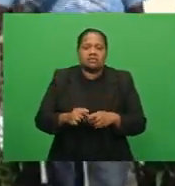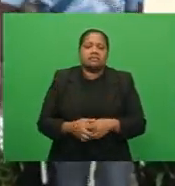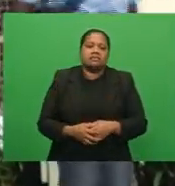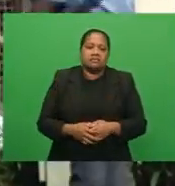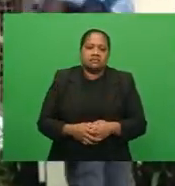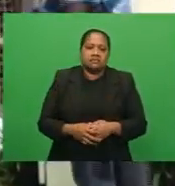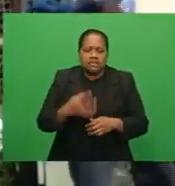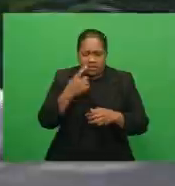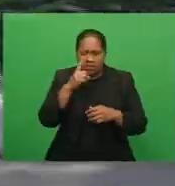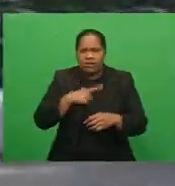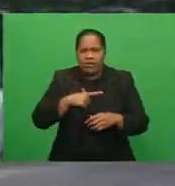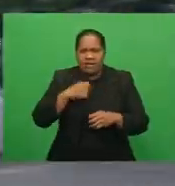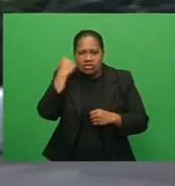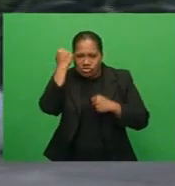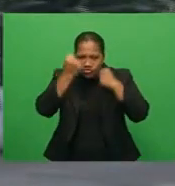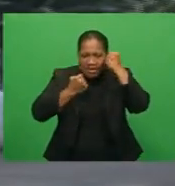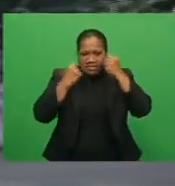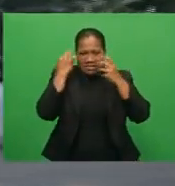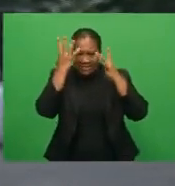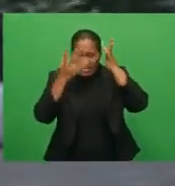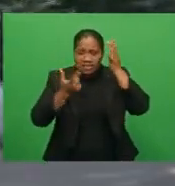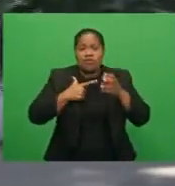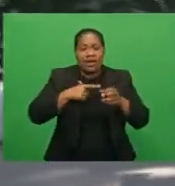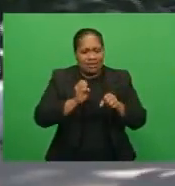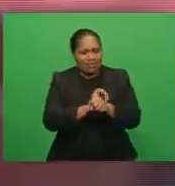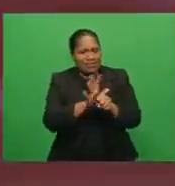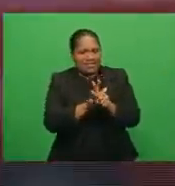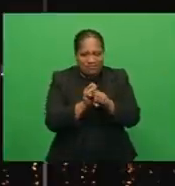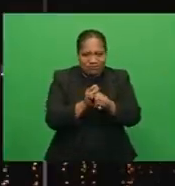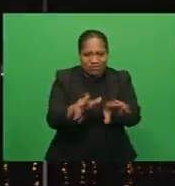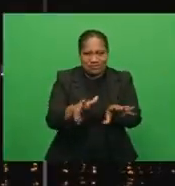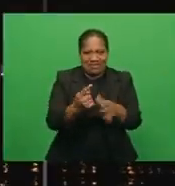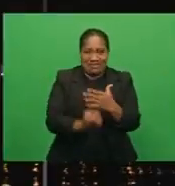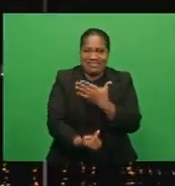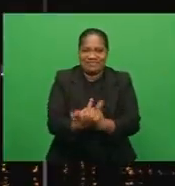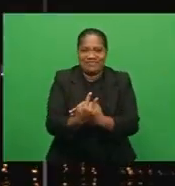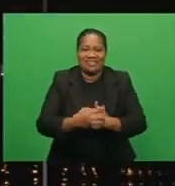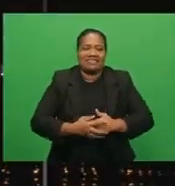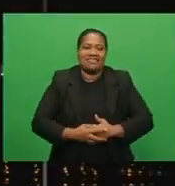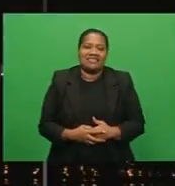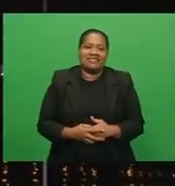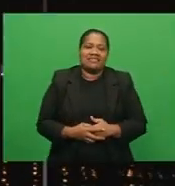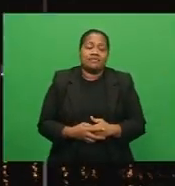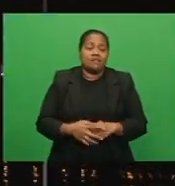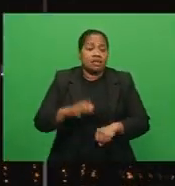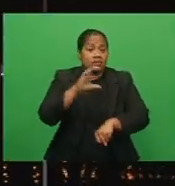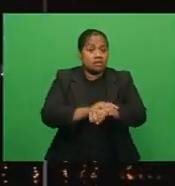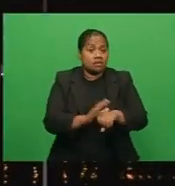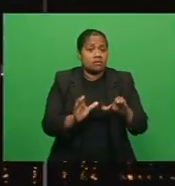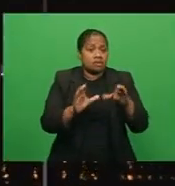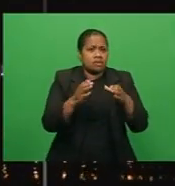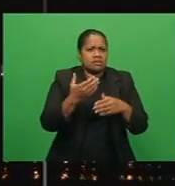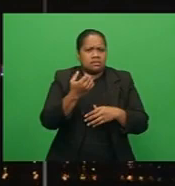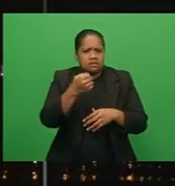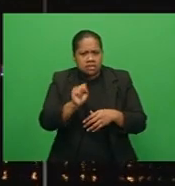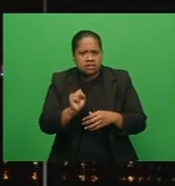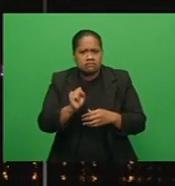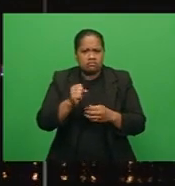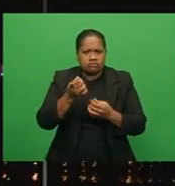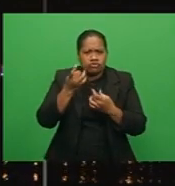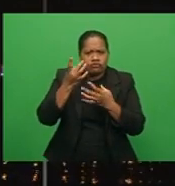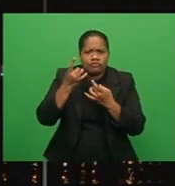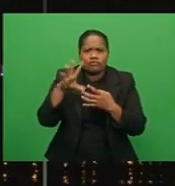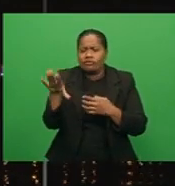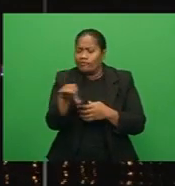due to the pandemic. Kritika Kumar, FBC News. Police force is still extracting information from the